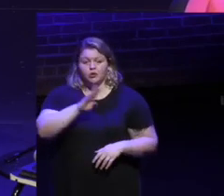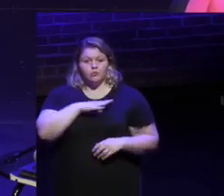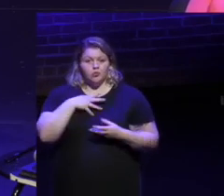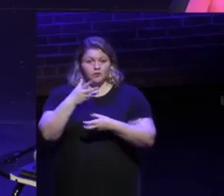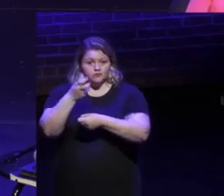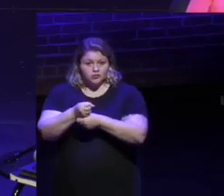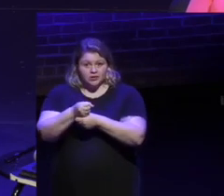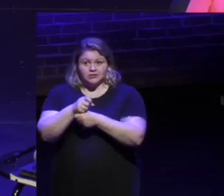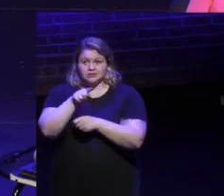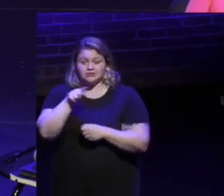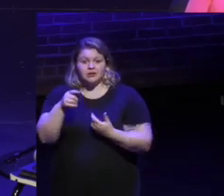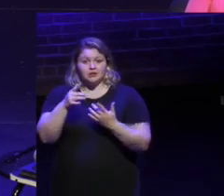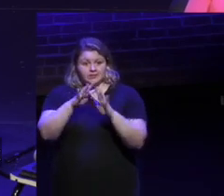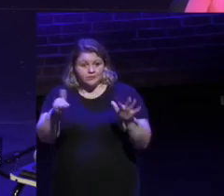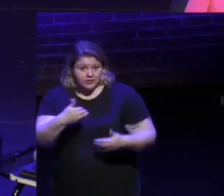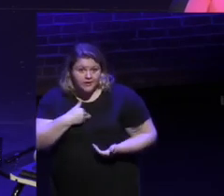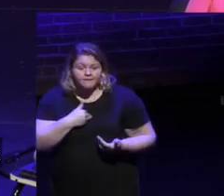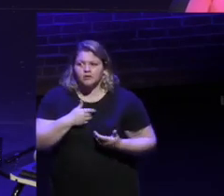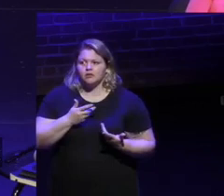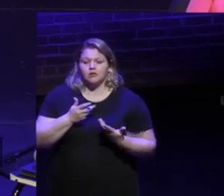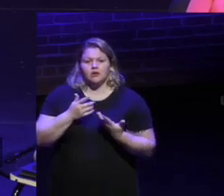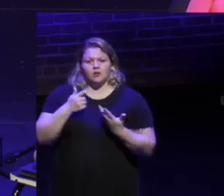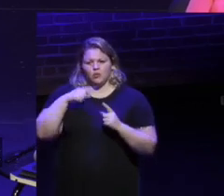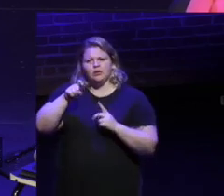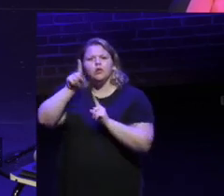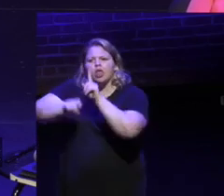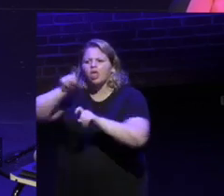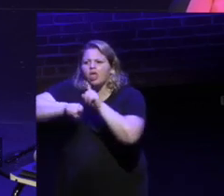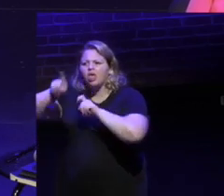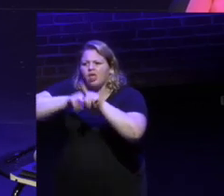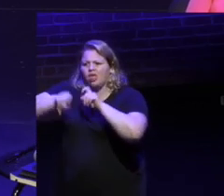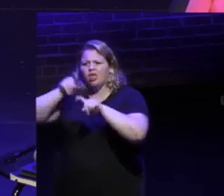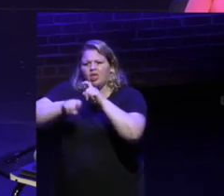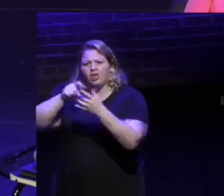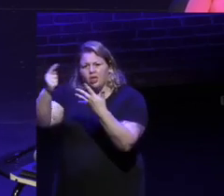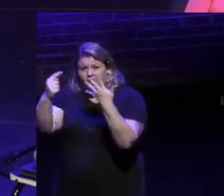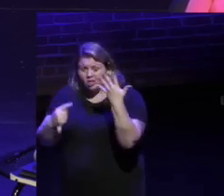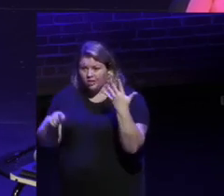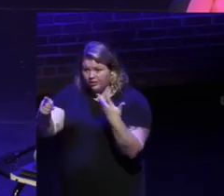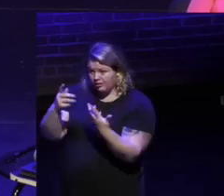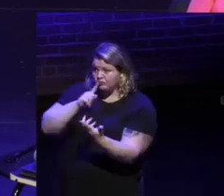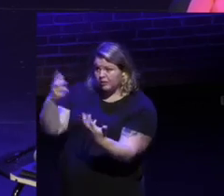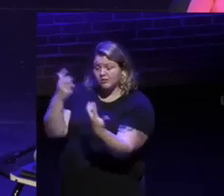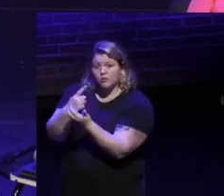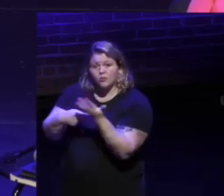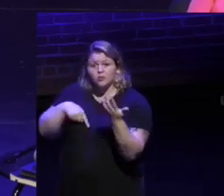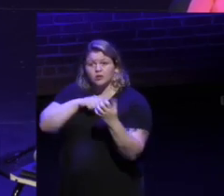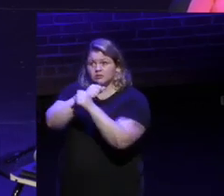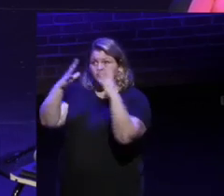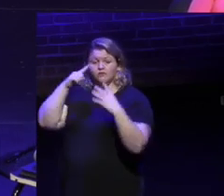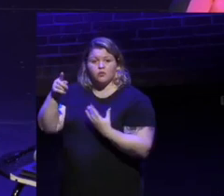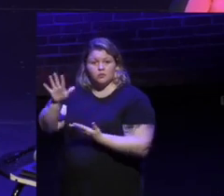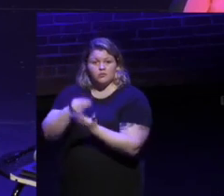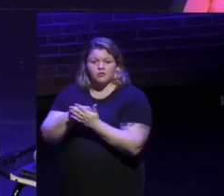Are their trusteeships diverse? And are they making an intentional effort and a proactive effort to change it?